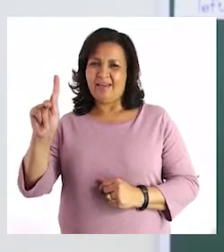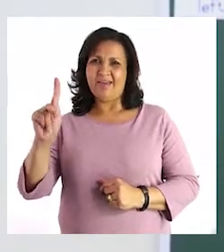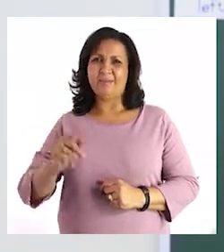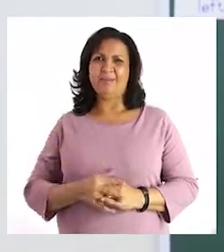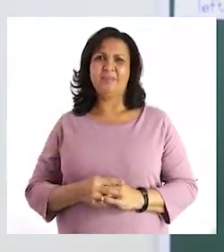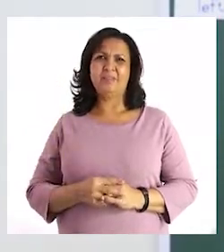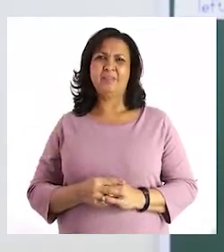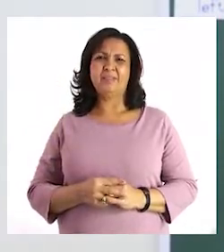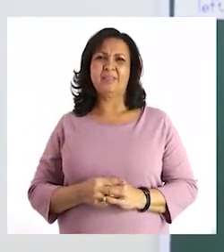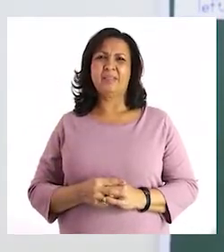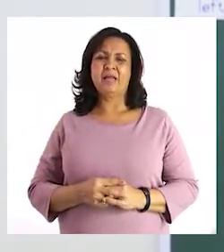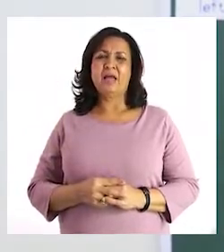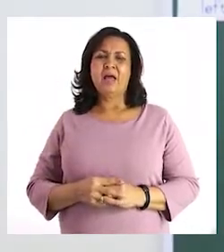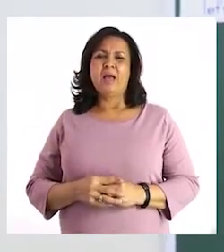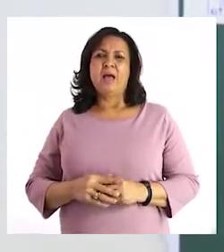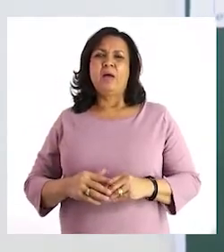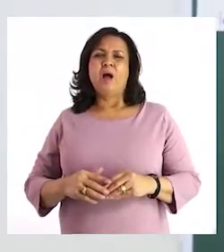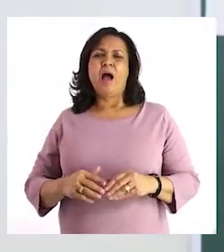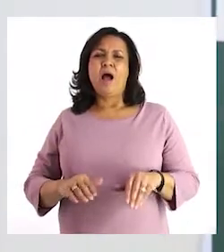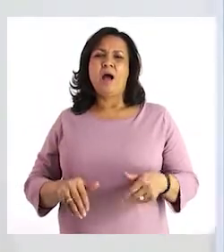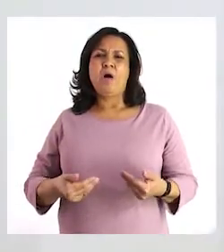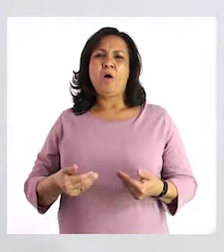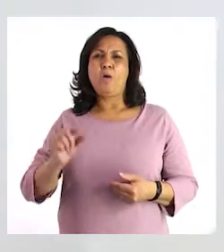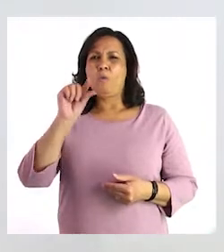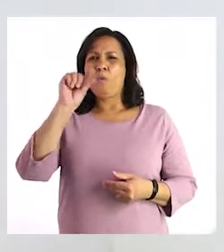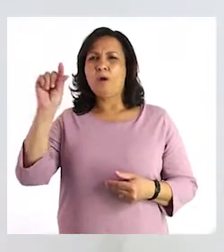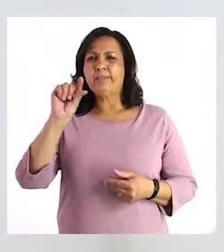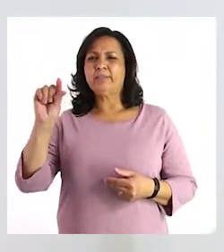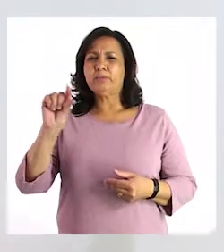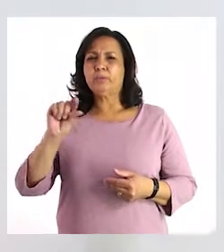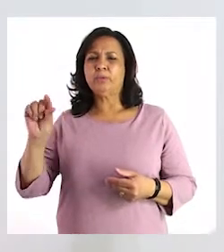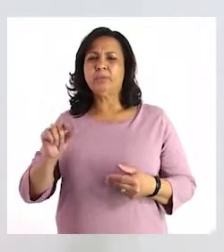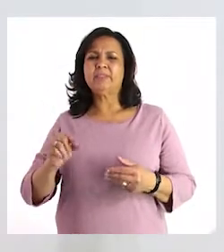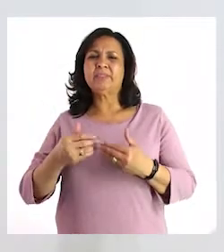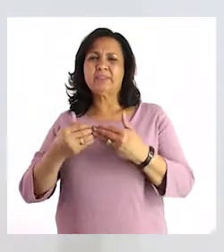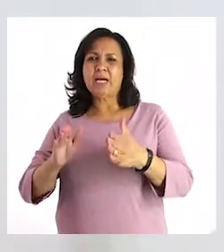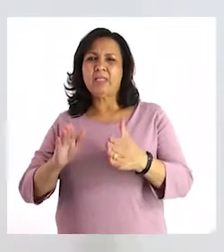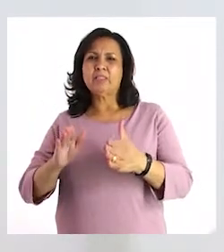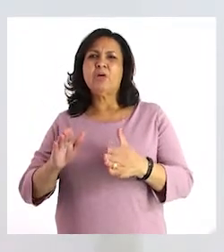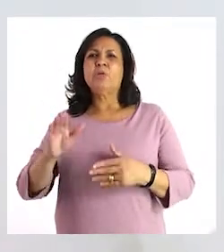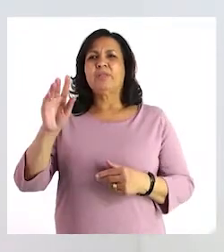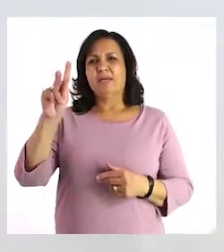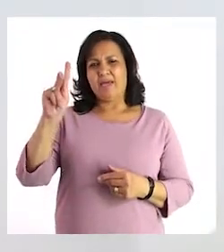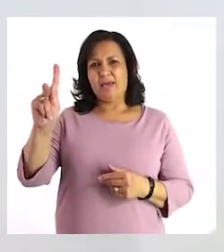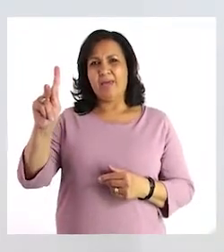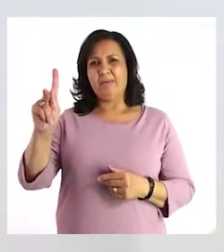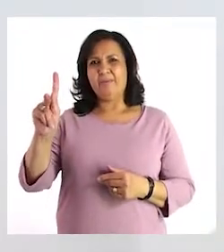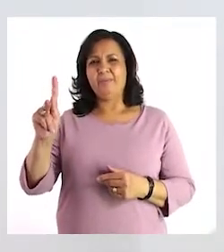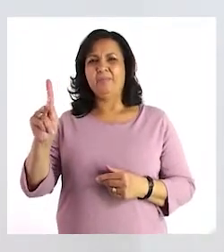does the letter K make? Let's look at examples of the letter K. We have a